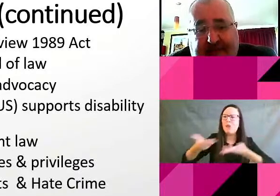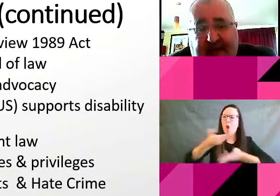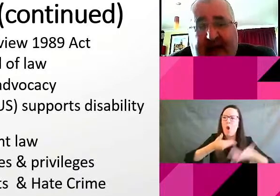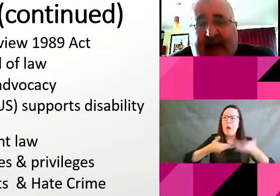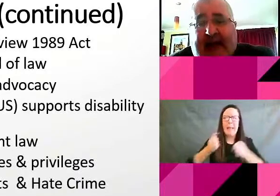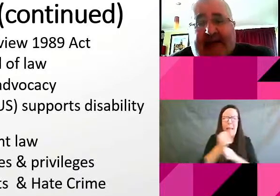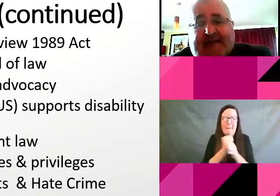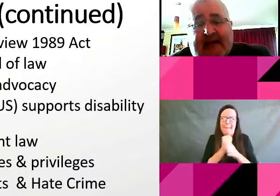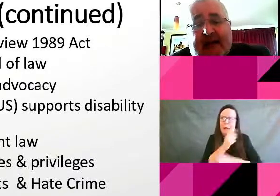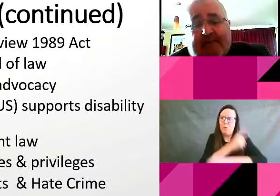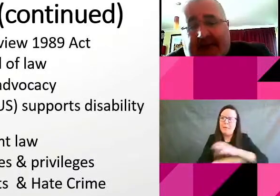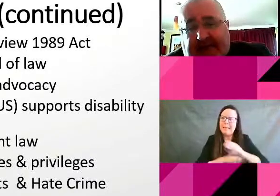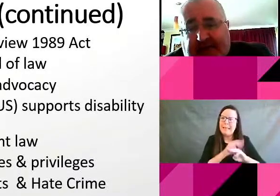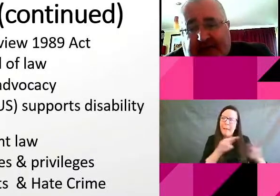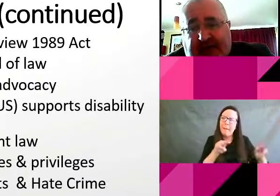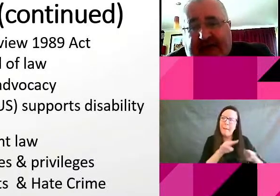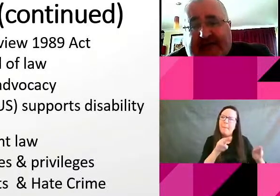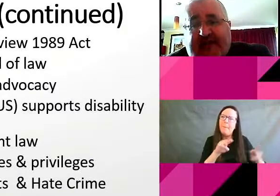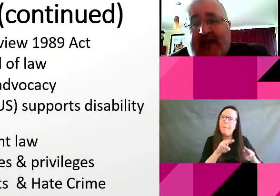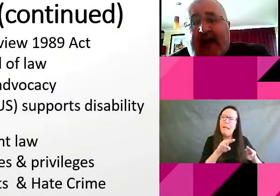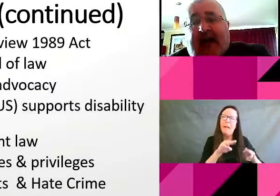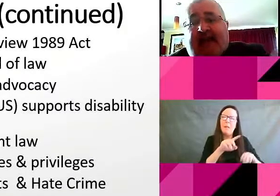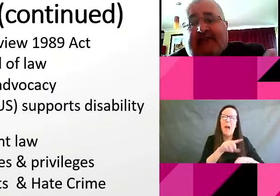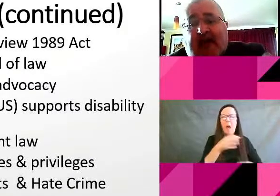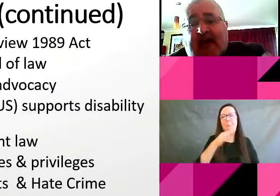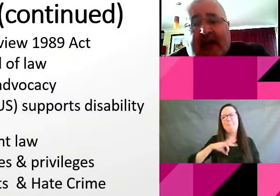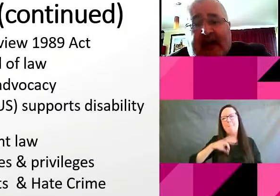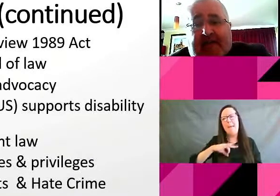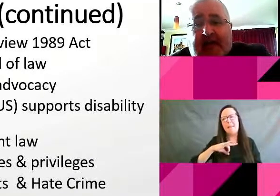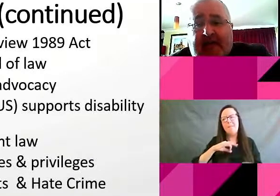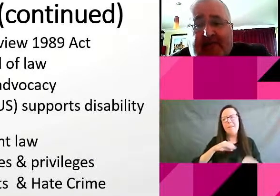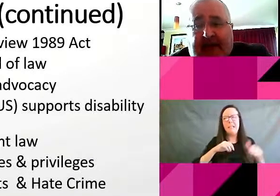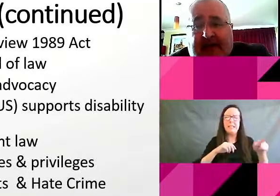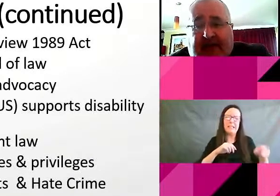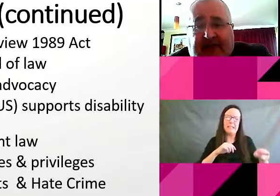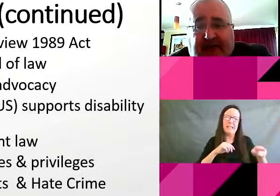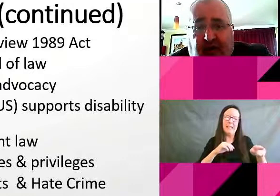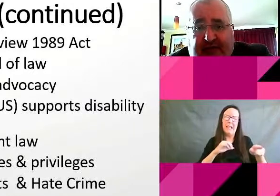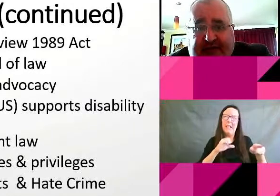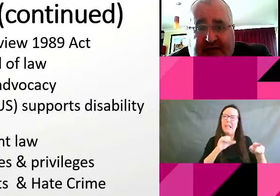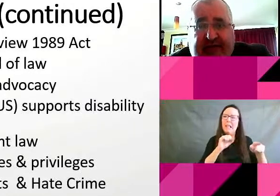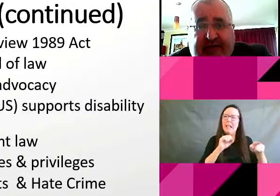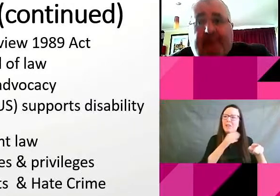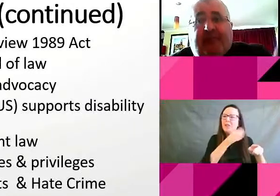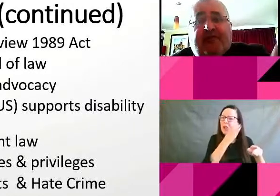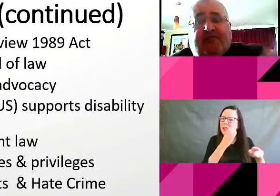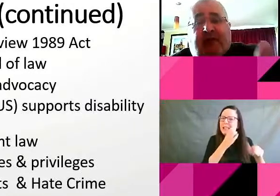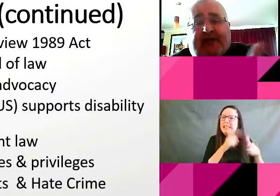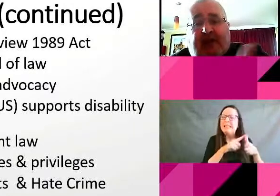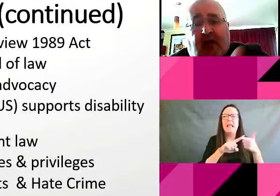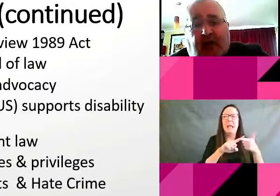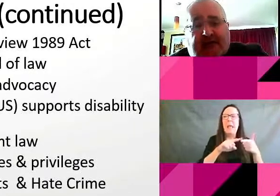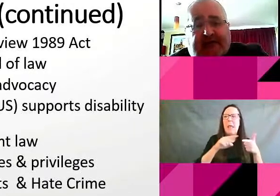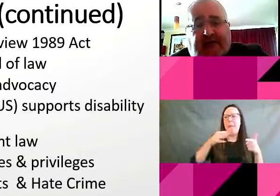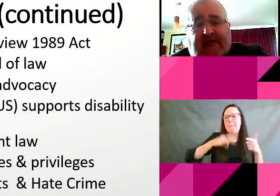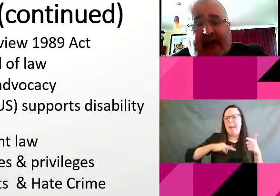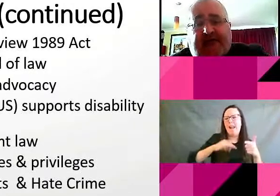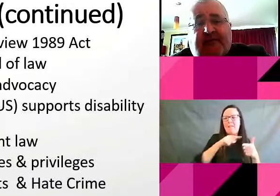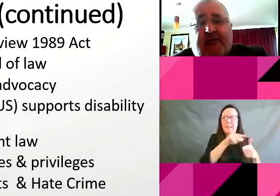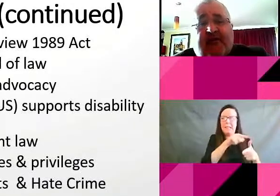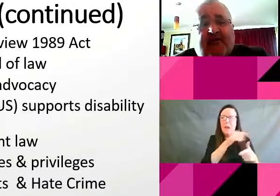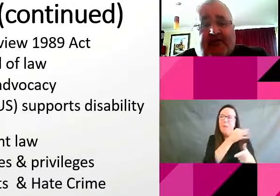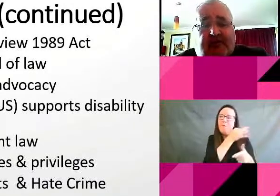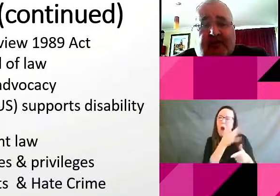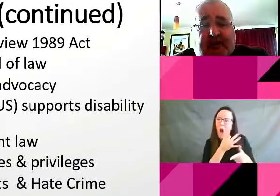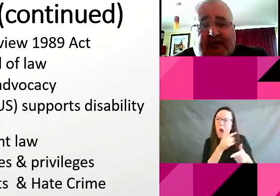disabled people as benefit cheats, as benefit fraudsters. But what they also